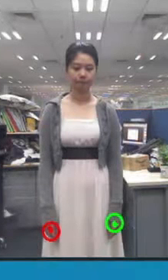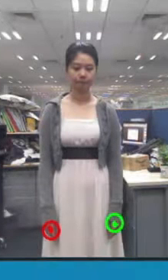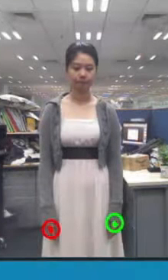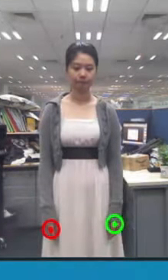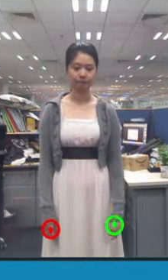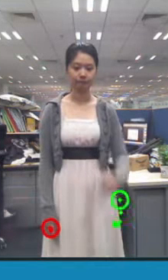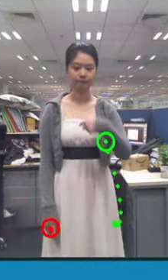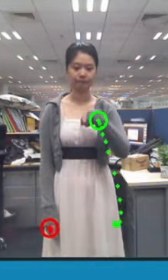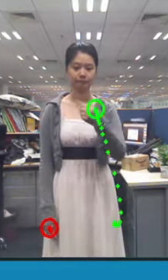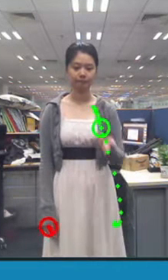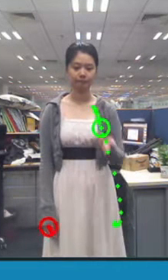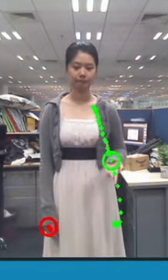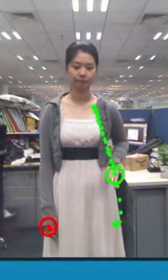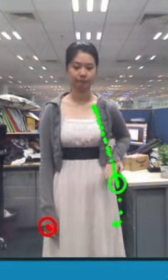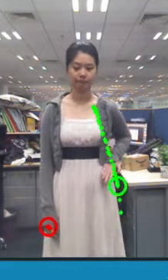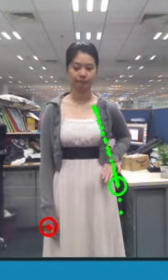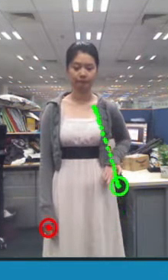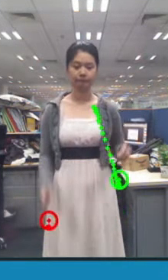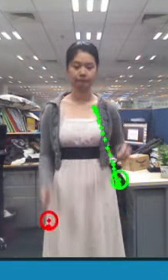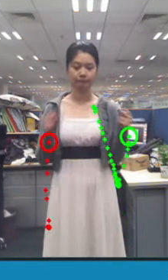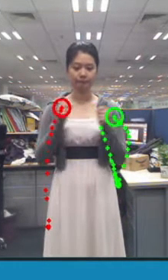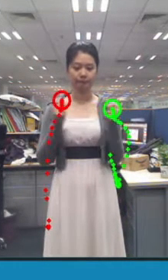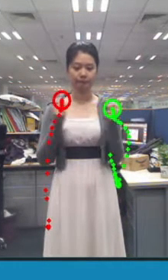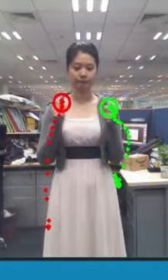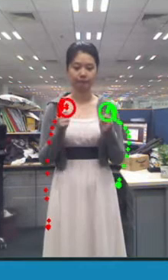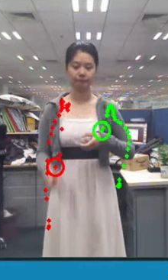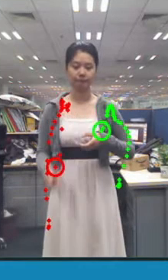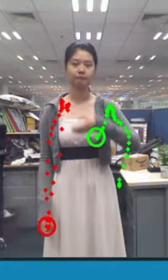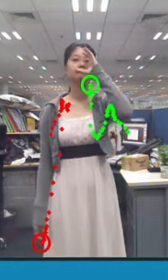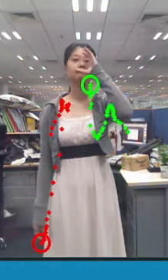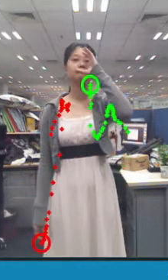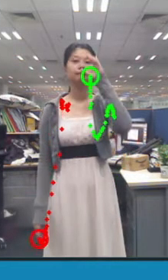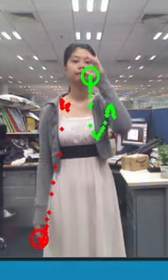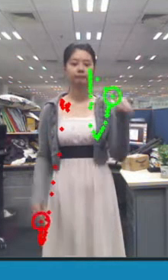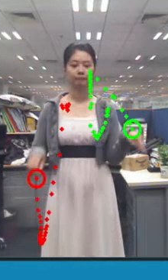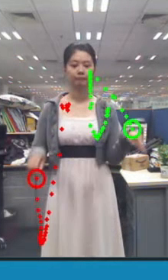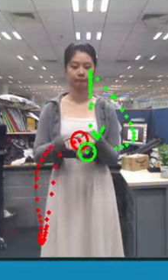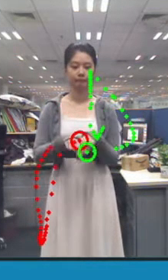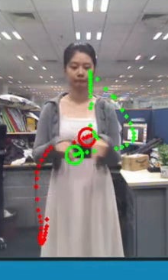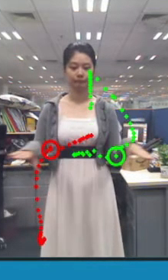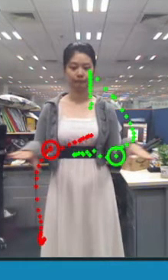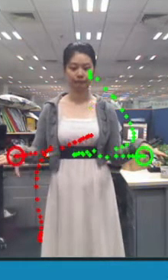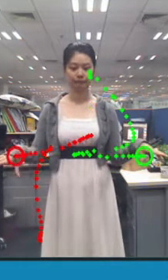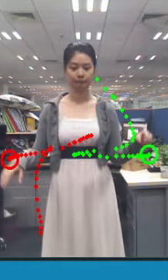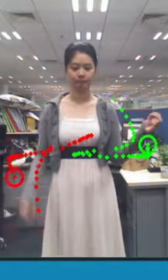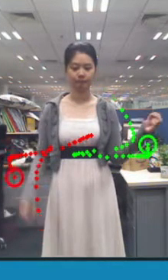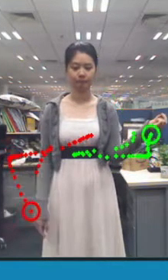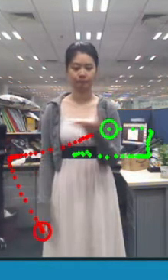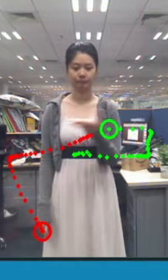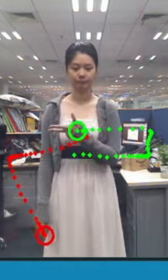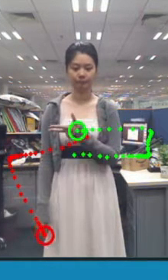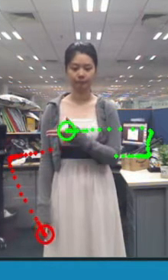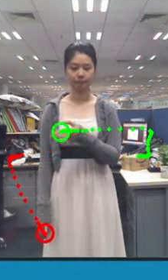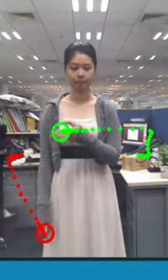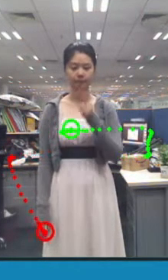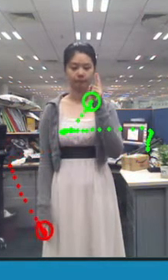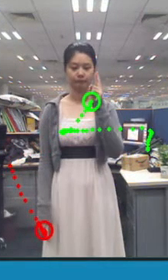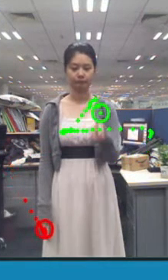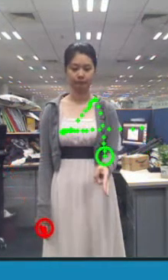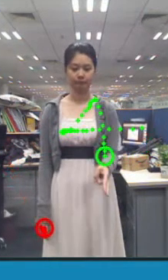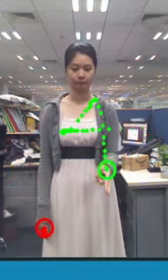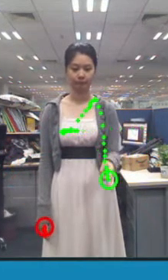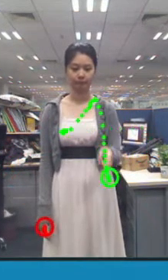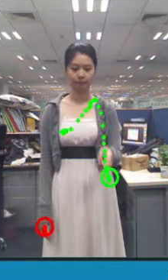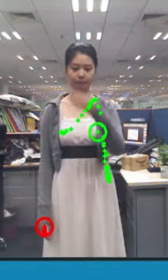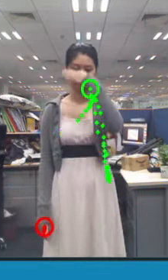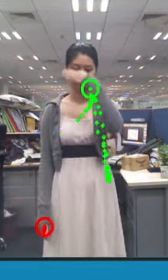continuous sentence recognition. It wouldn't be very good if we just had to do single words. So here we're showing the system can recognize a sequence of gestures, in this